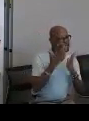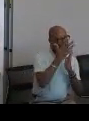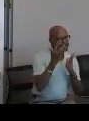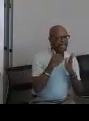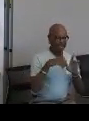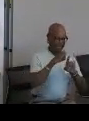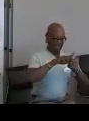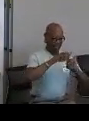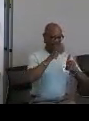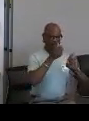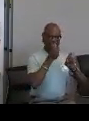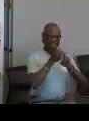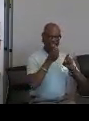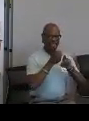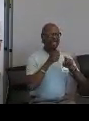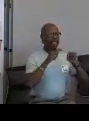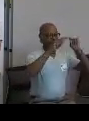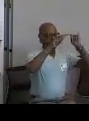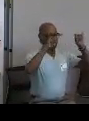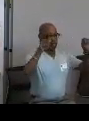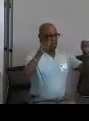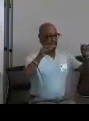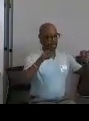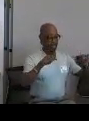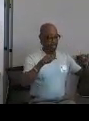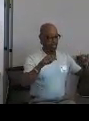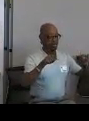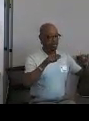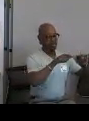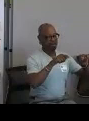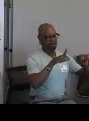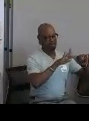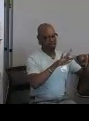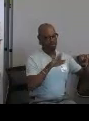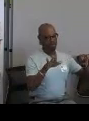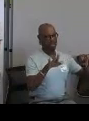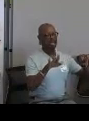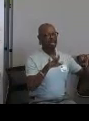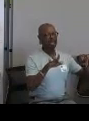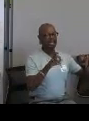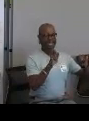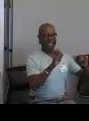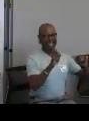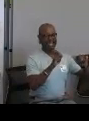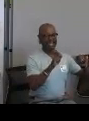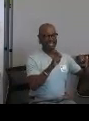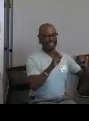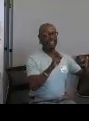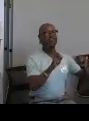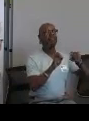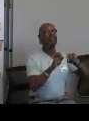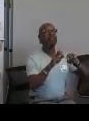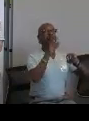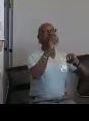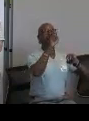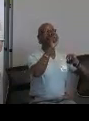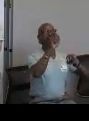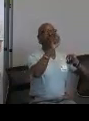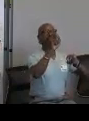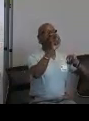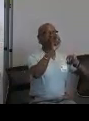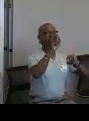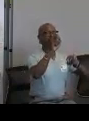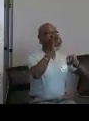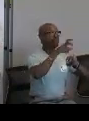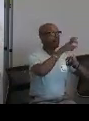is a square with an open bottom edge. And then there's an X connecting the bottom left corner to the top right corner and the top left corner to the bottom